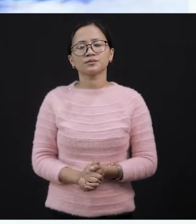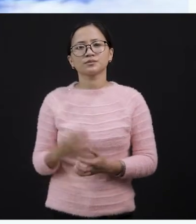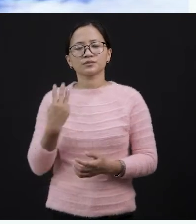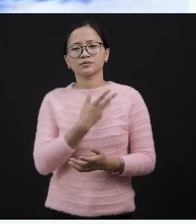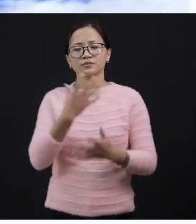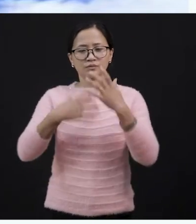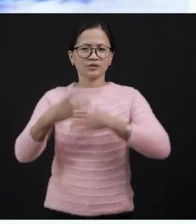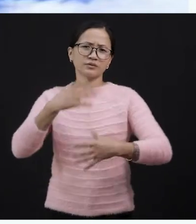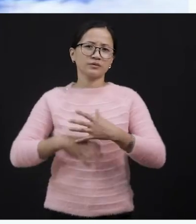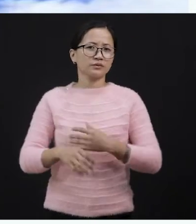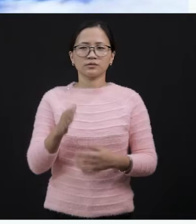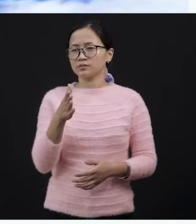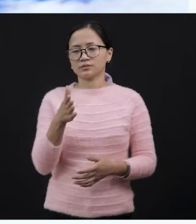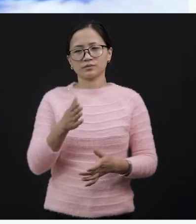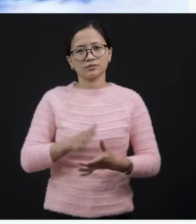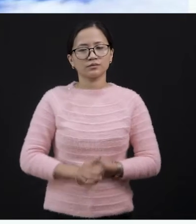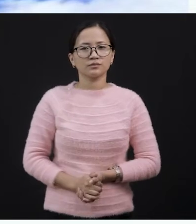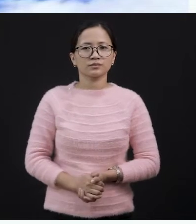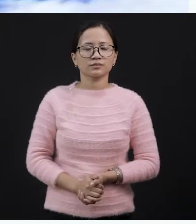we will not survive.